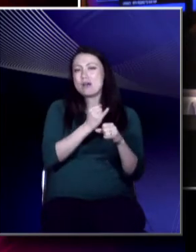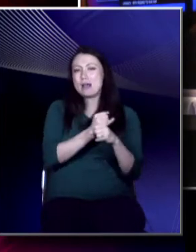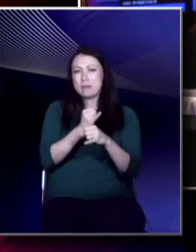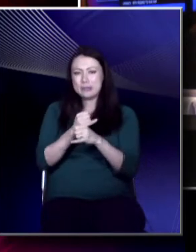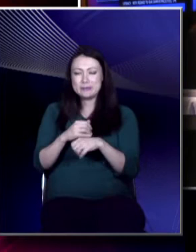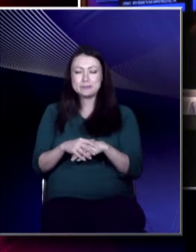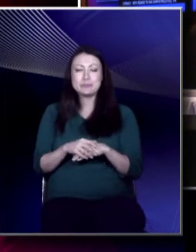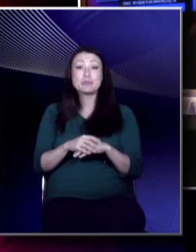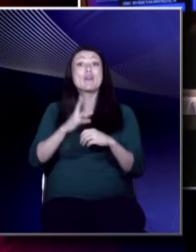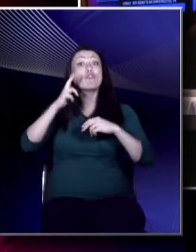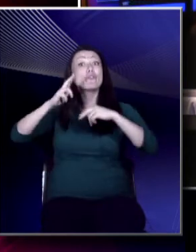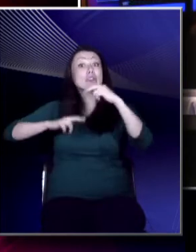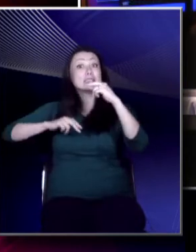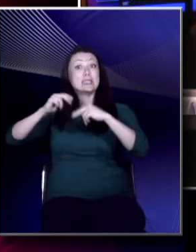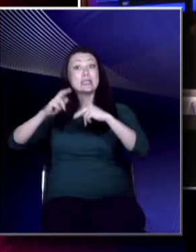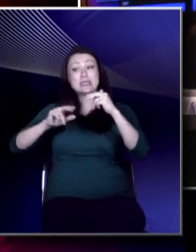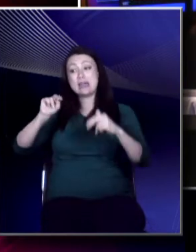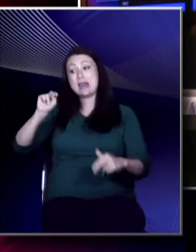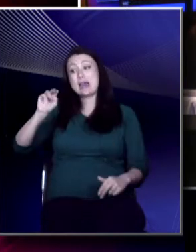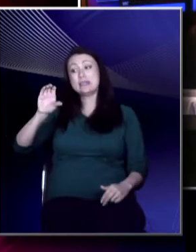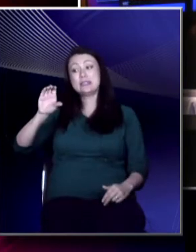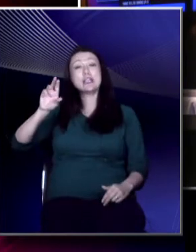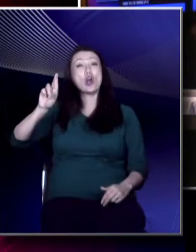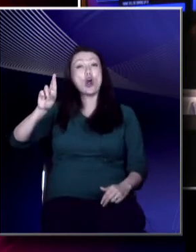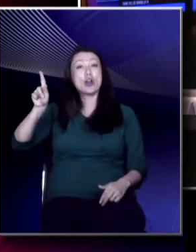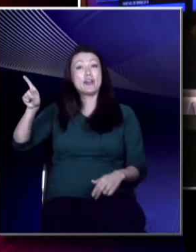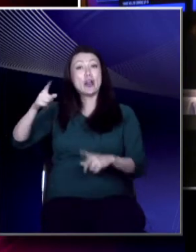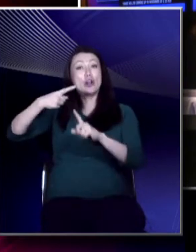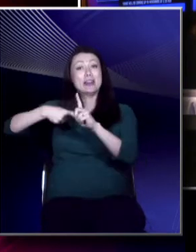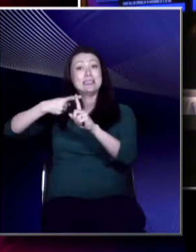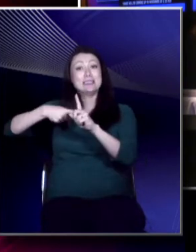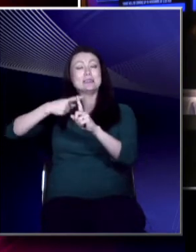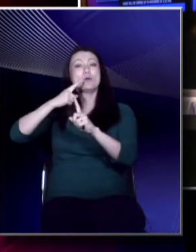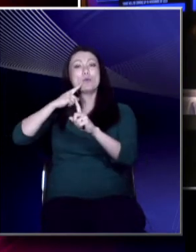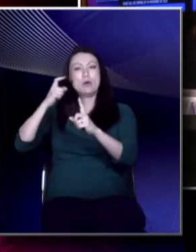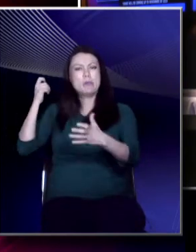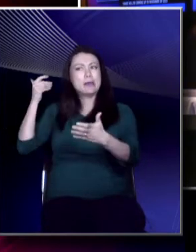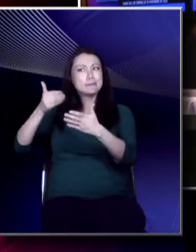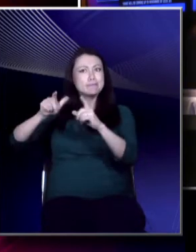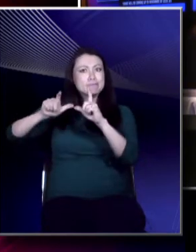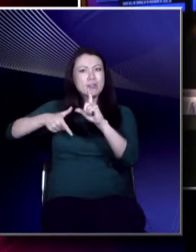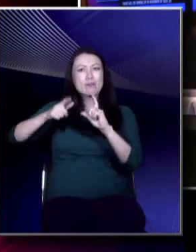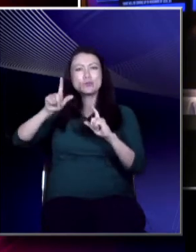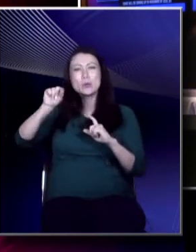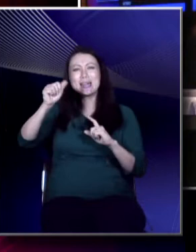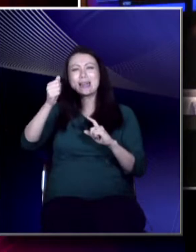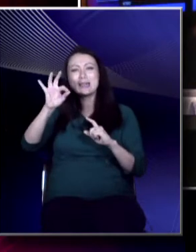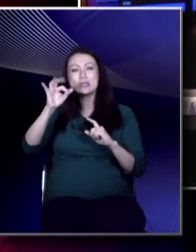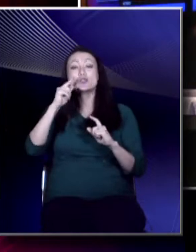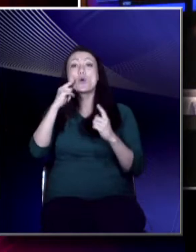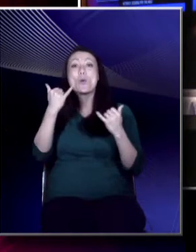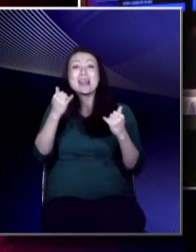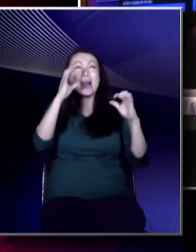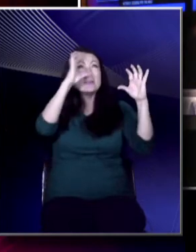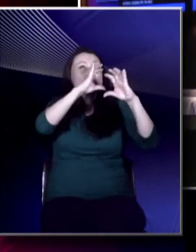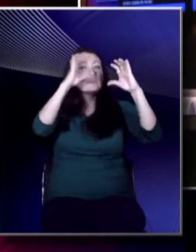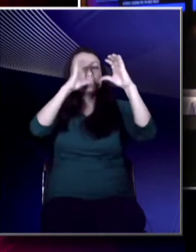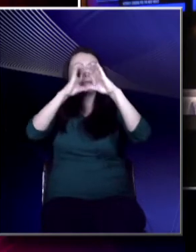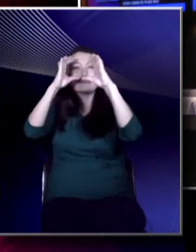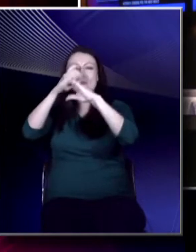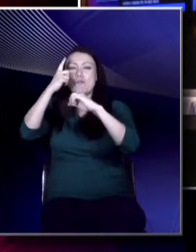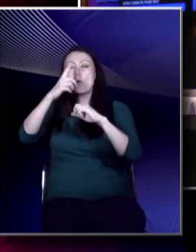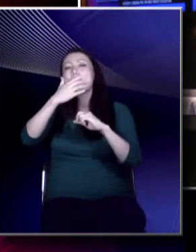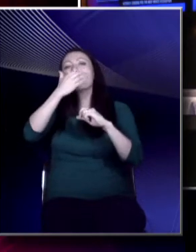lease will be coming up in November of 2019, so they are actively looking for the best space